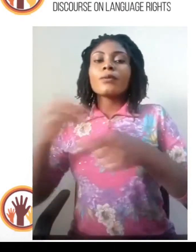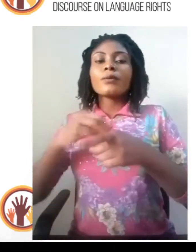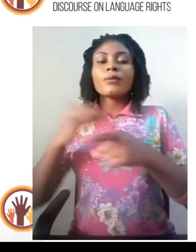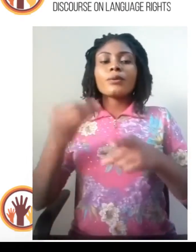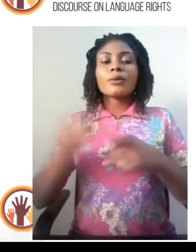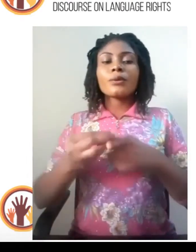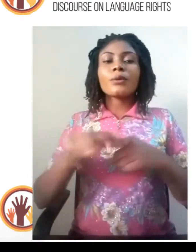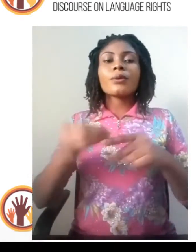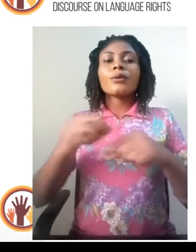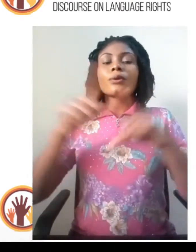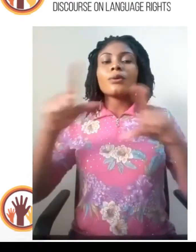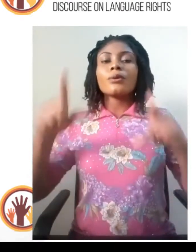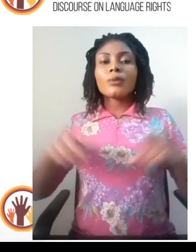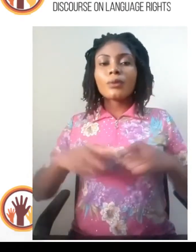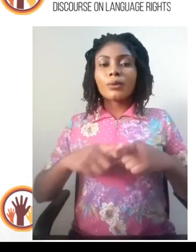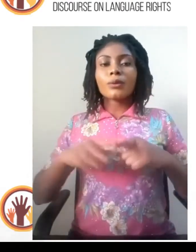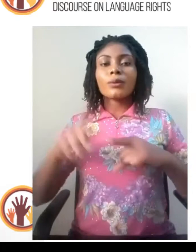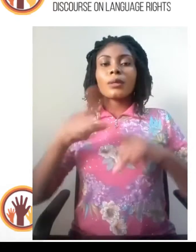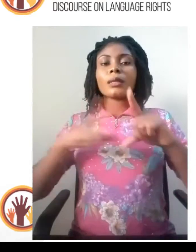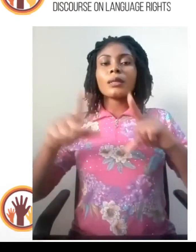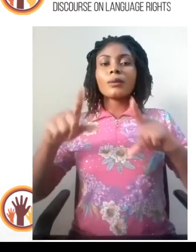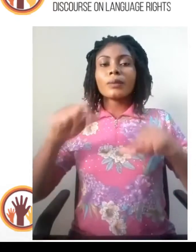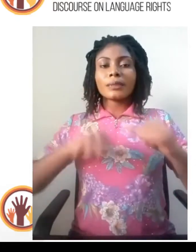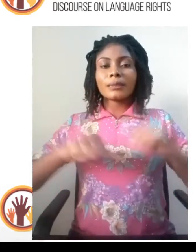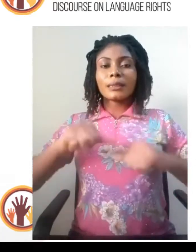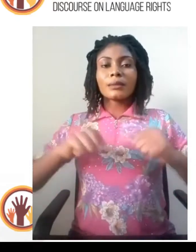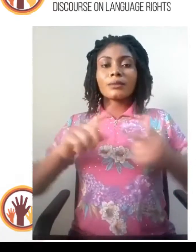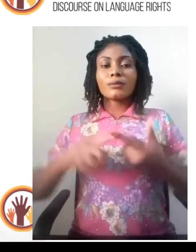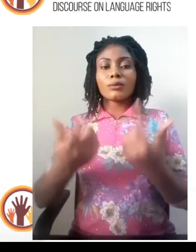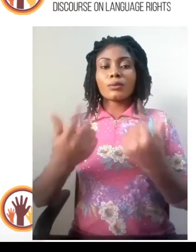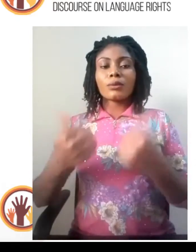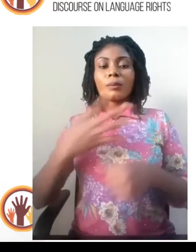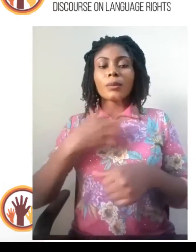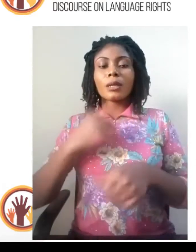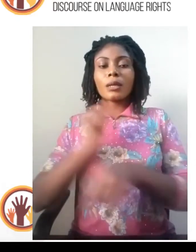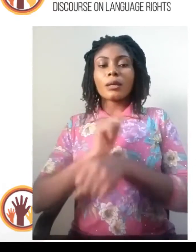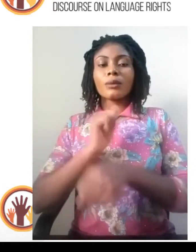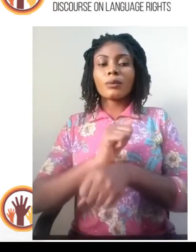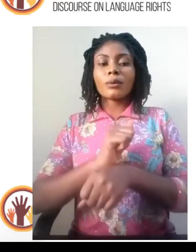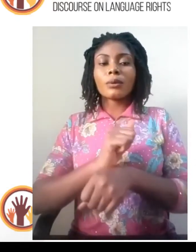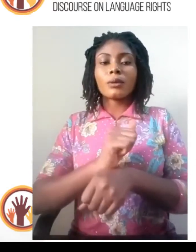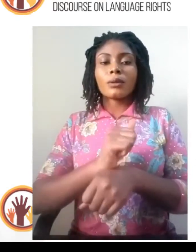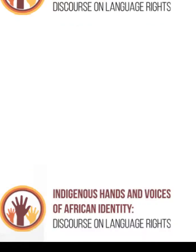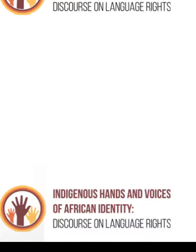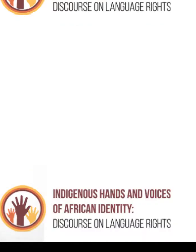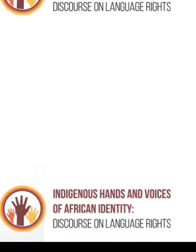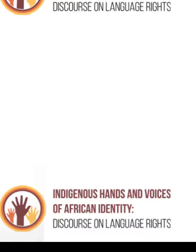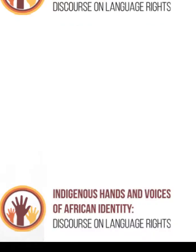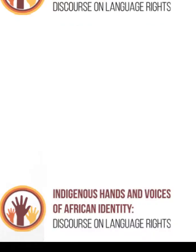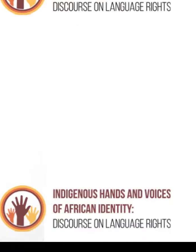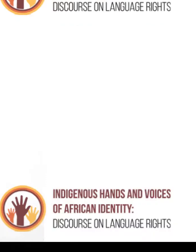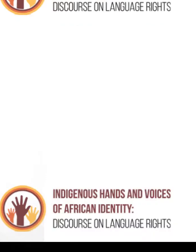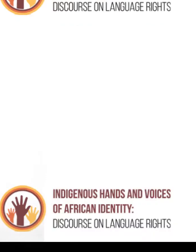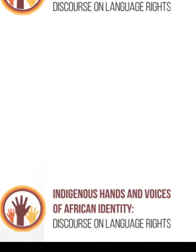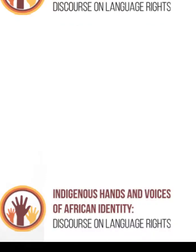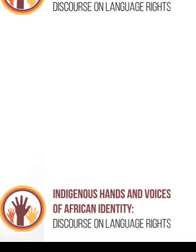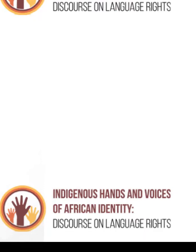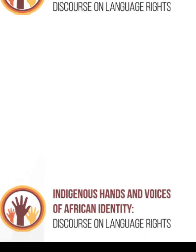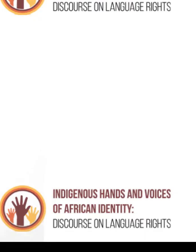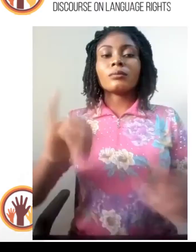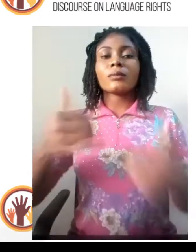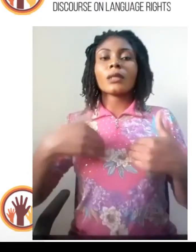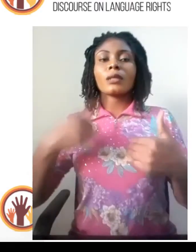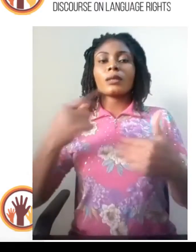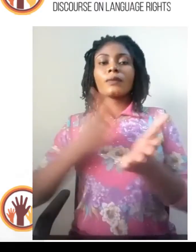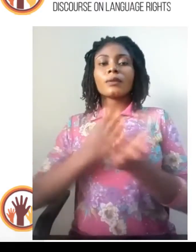work in their community to document their language, they have the right to be